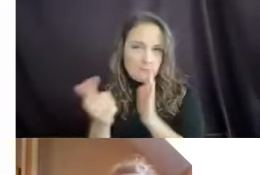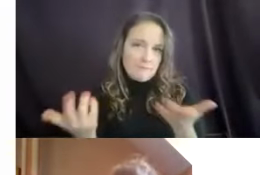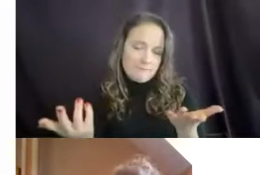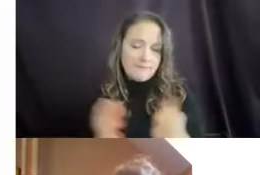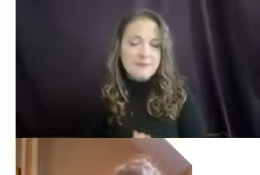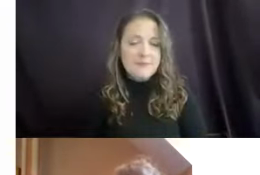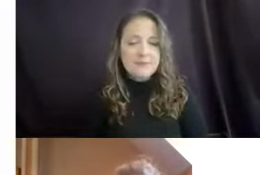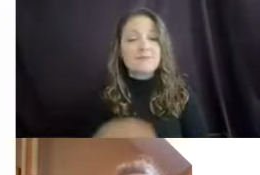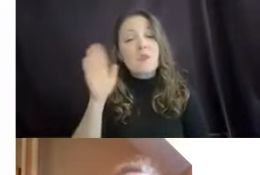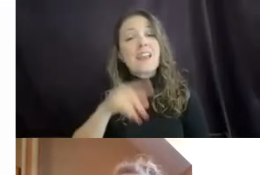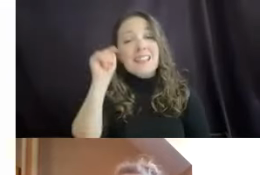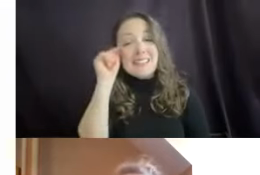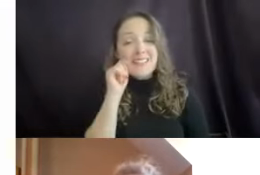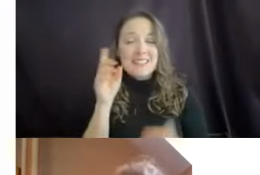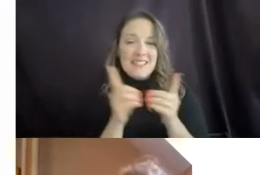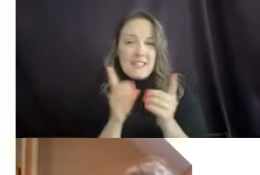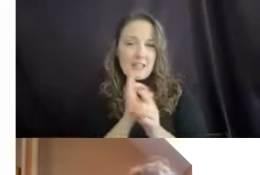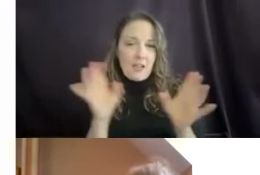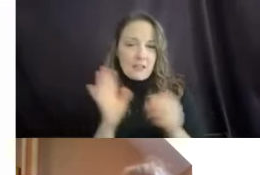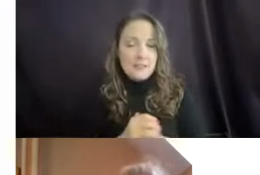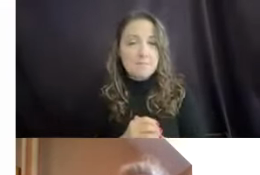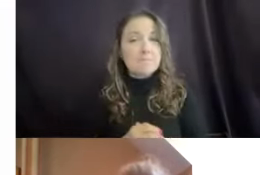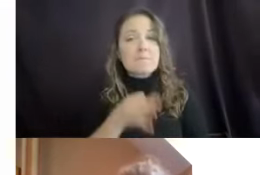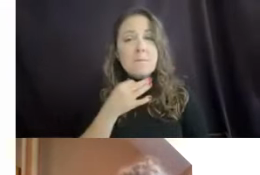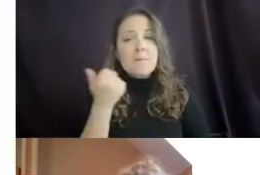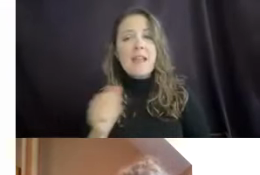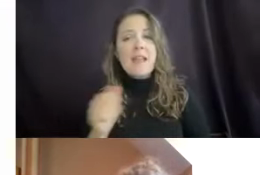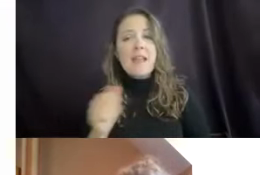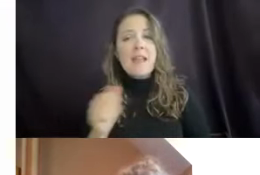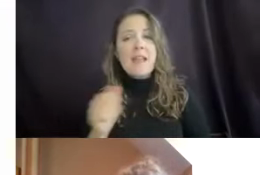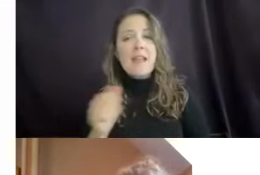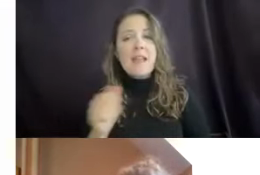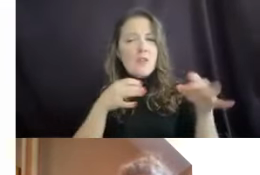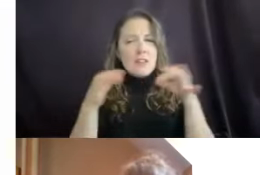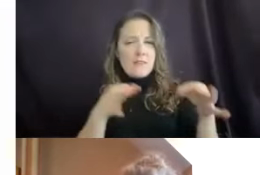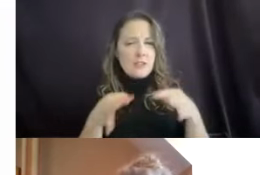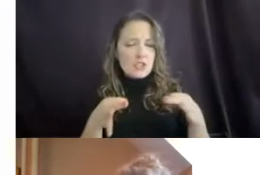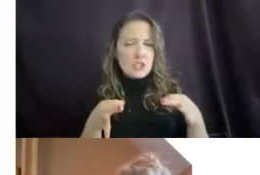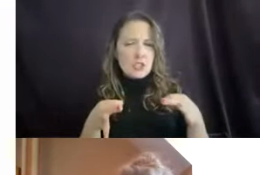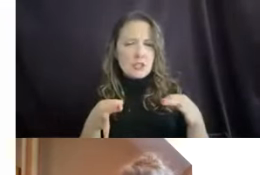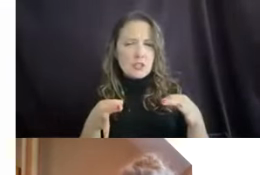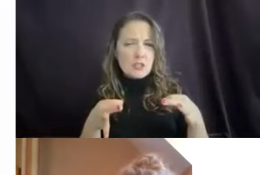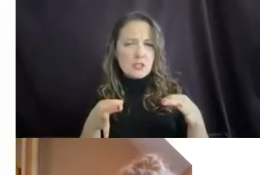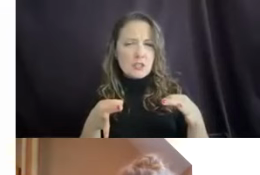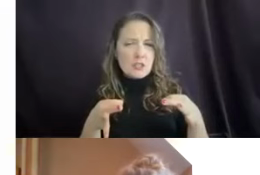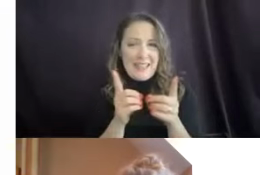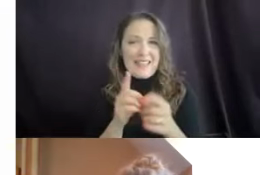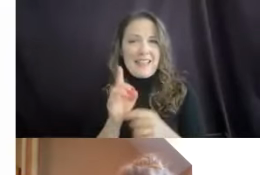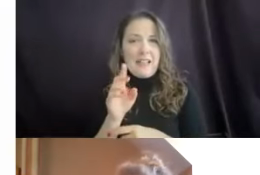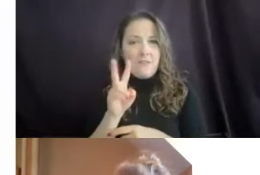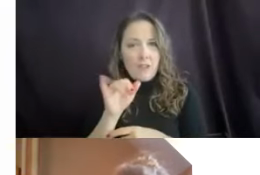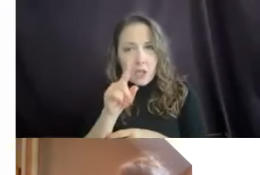So that's teen dating violence. Are there any questions about this definition of dating violence before we get into the